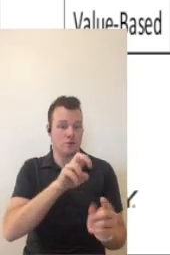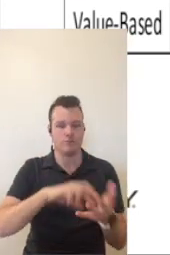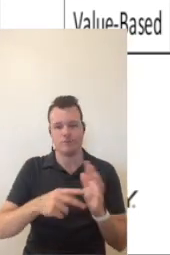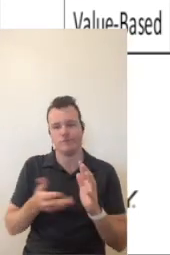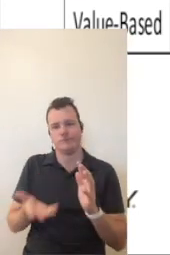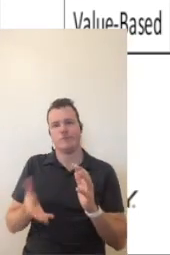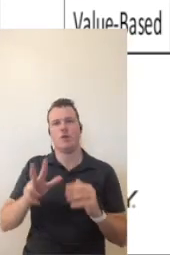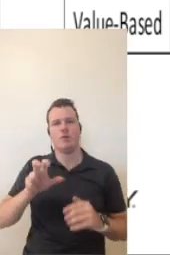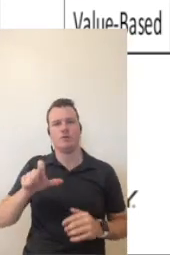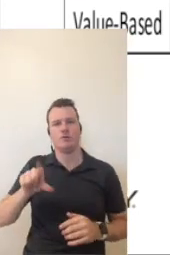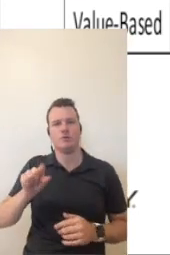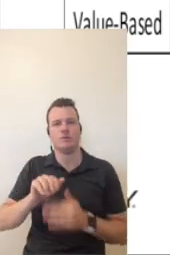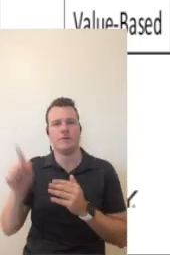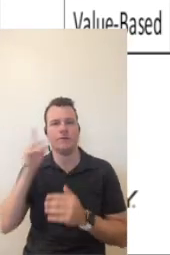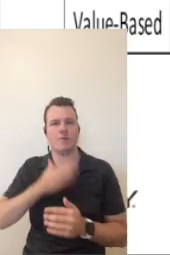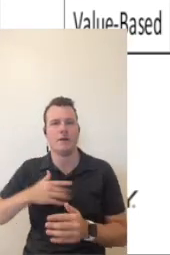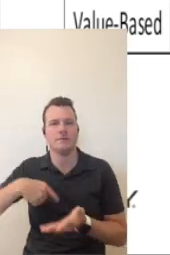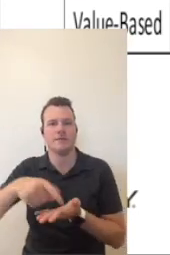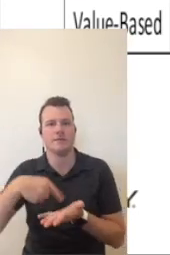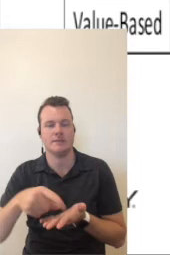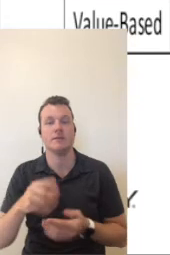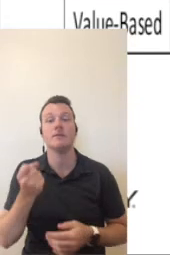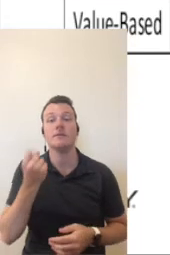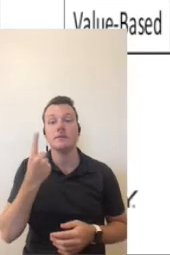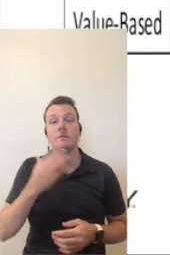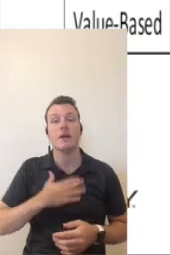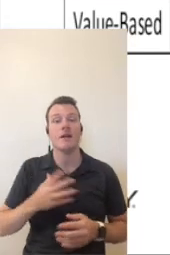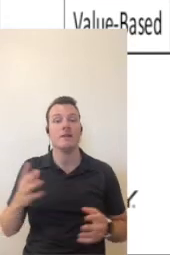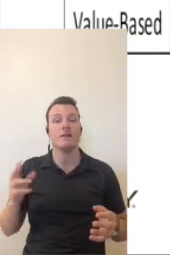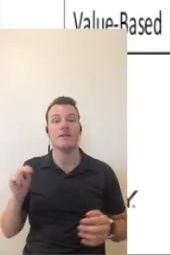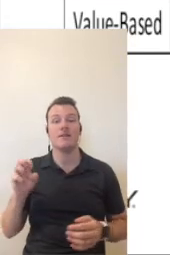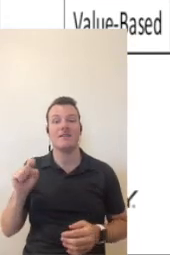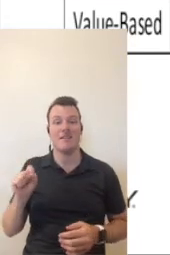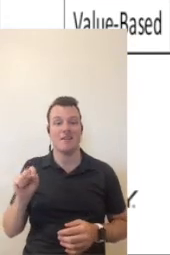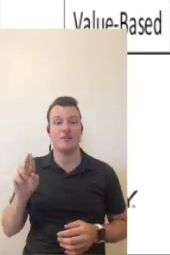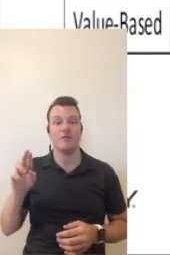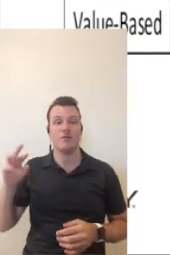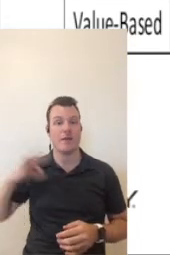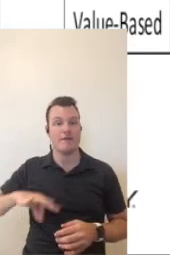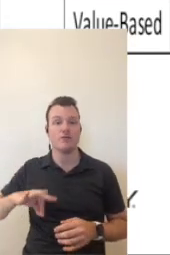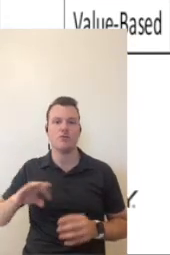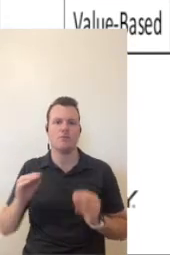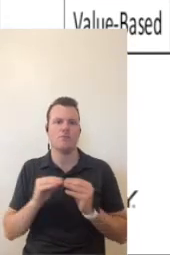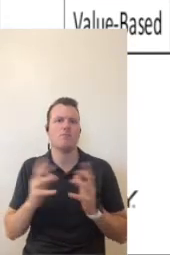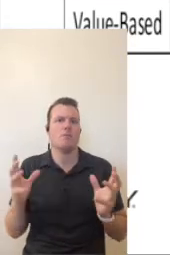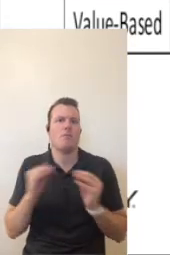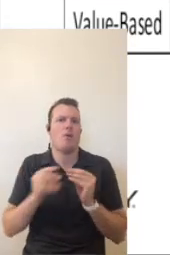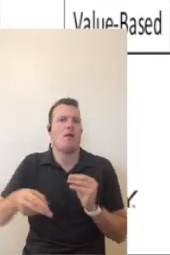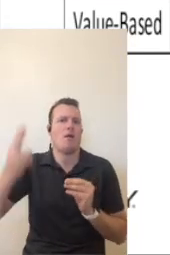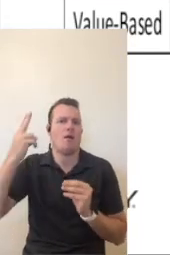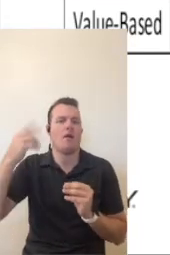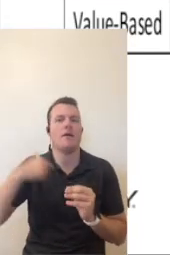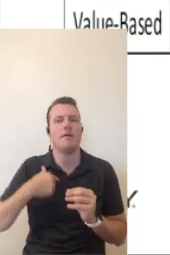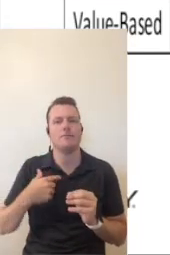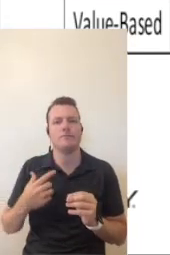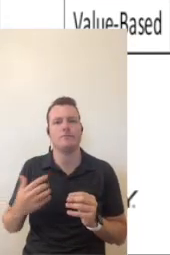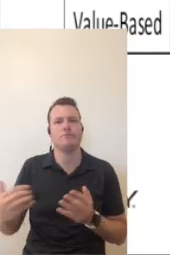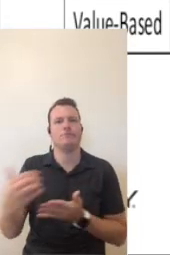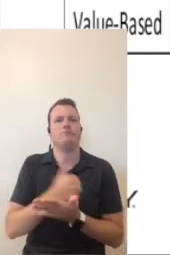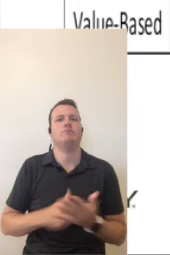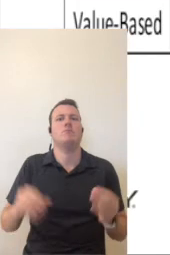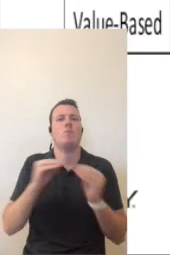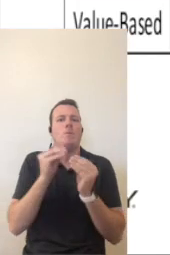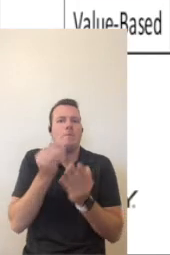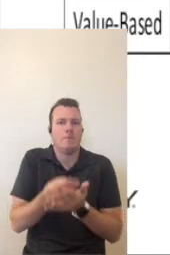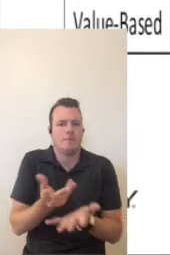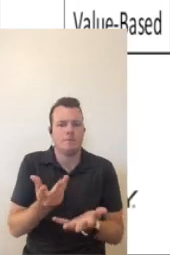$3 equals $120, add that to the $200, I get $320 in expenses. But you'll notice my net revenue is